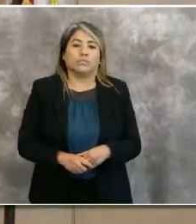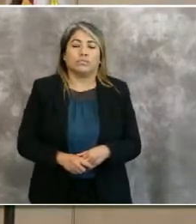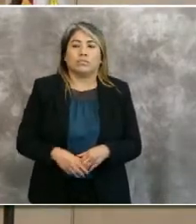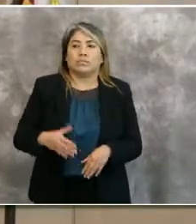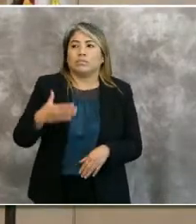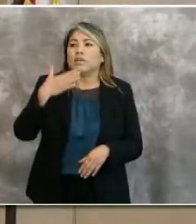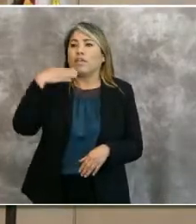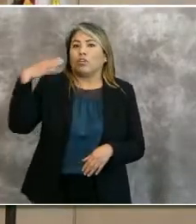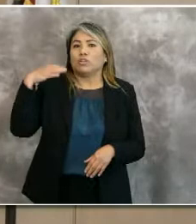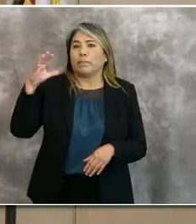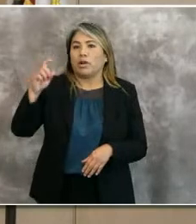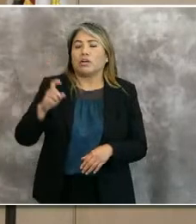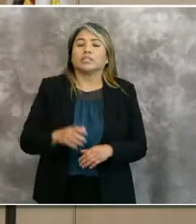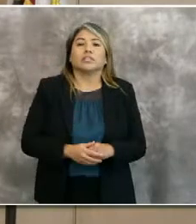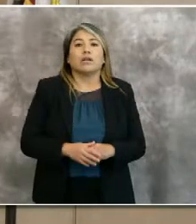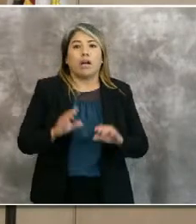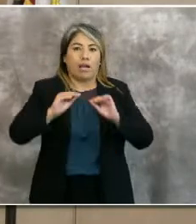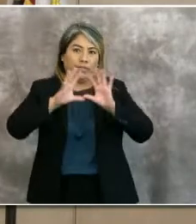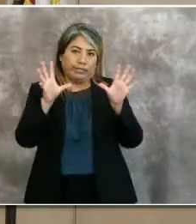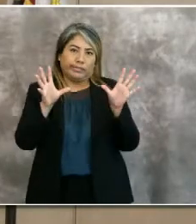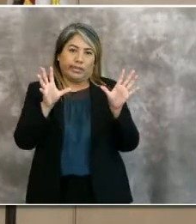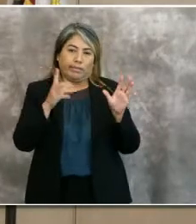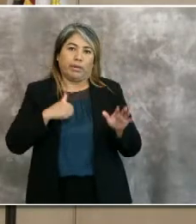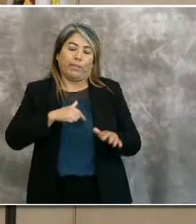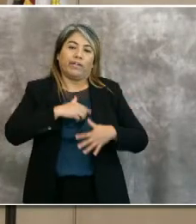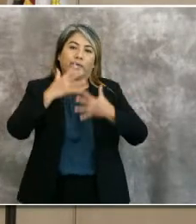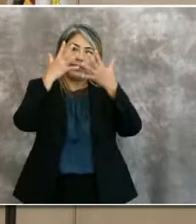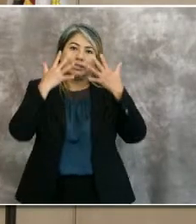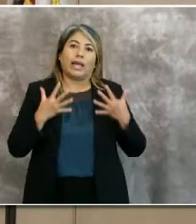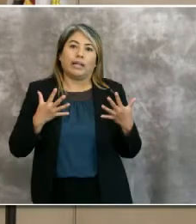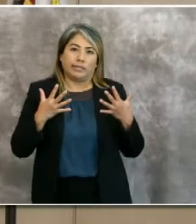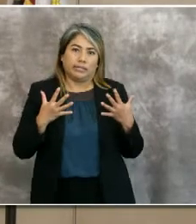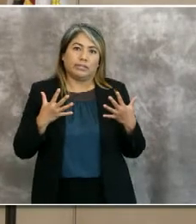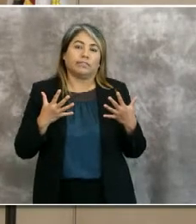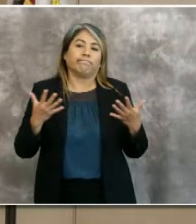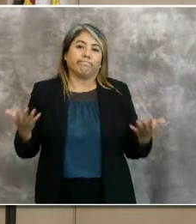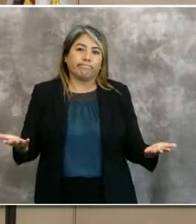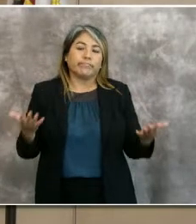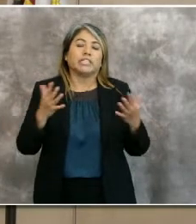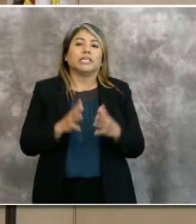Thank you, Chairman Cox. Obviously, we are very saddened by the